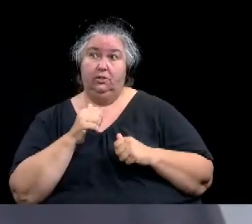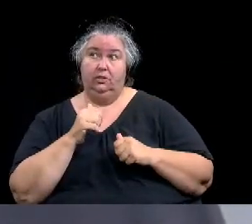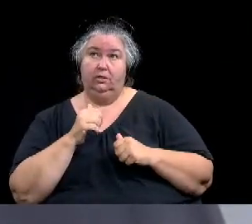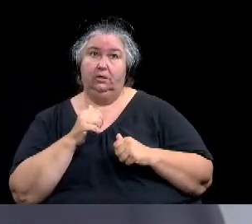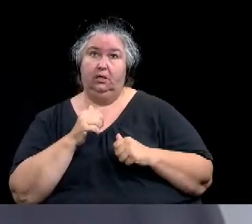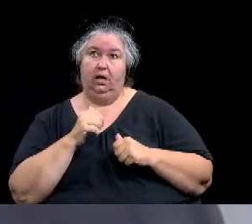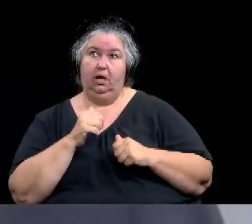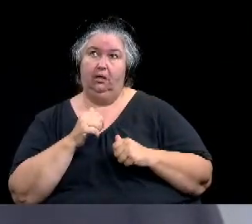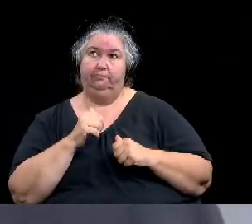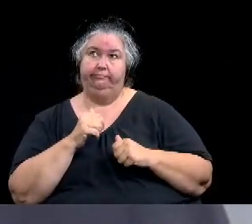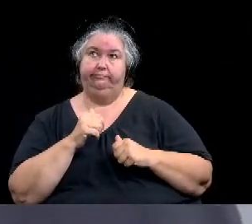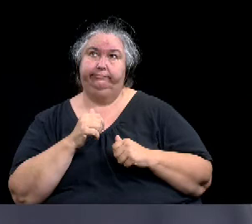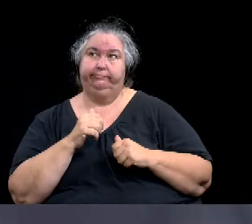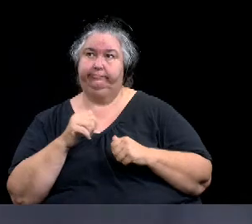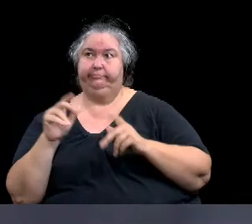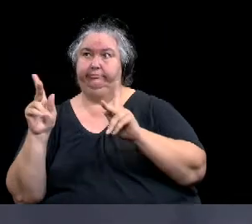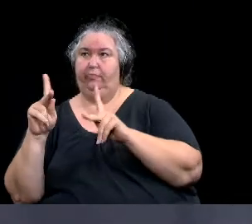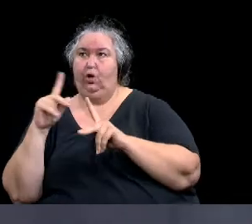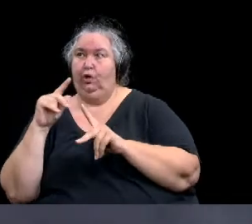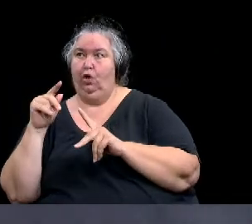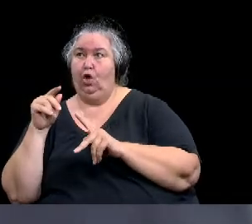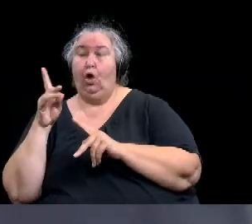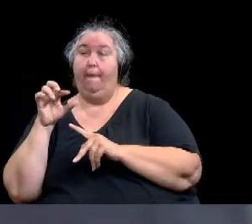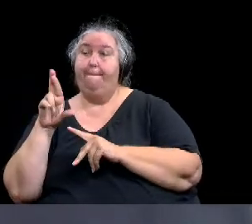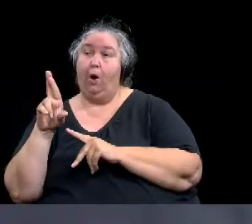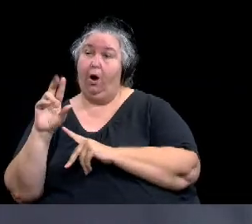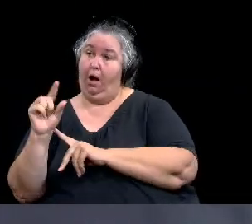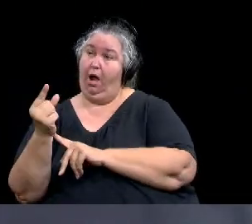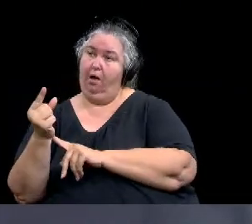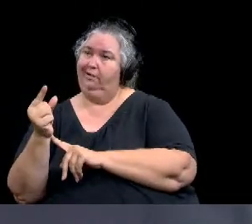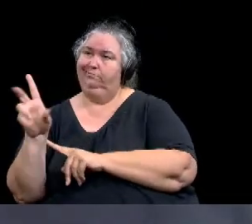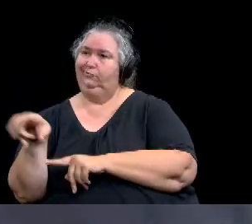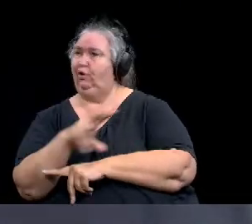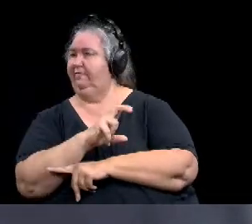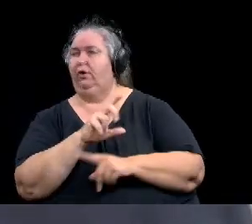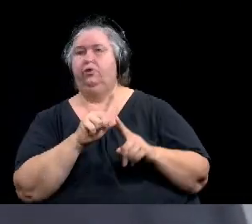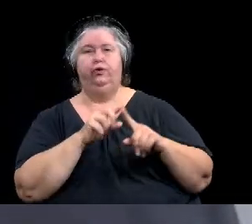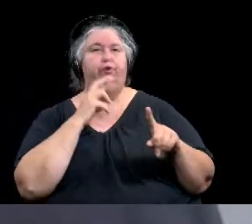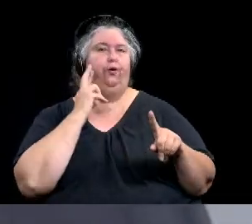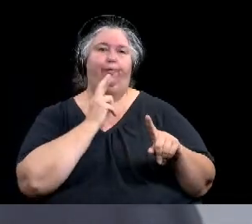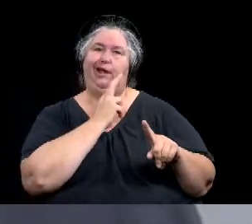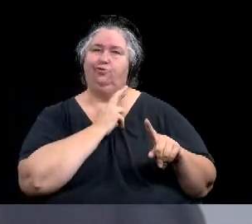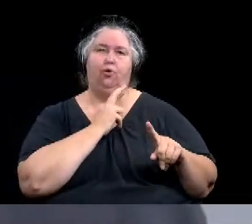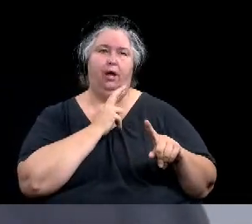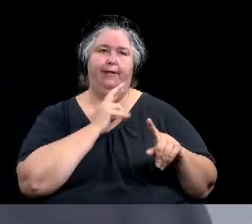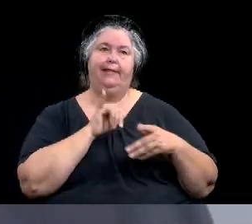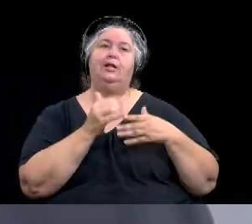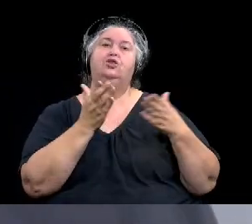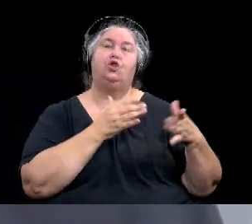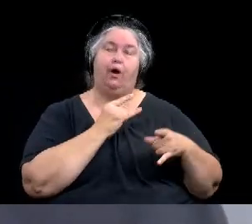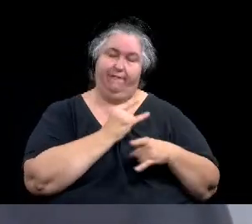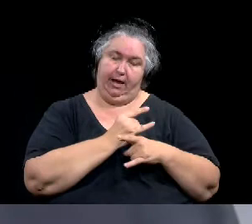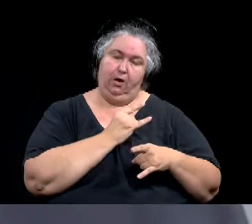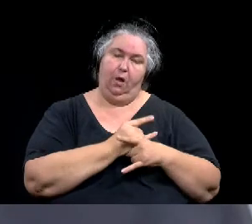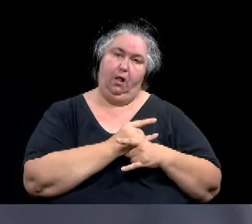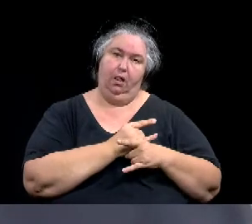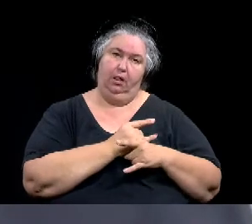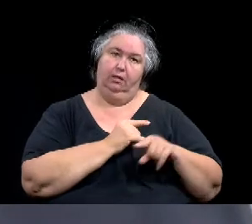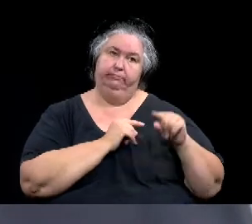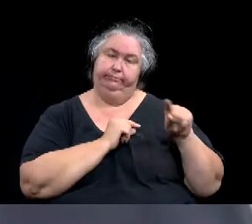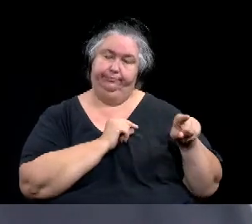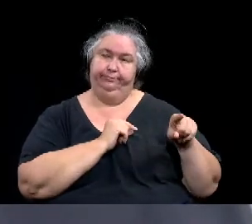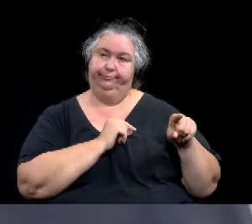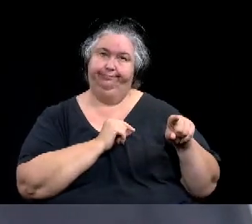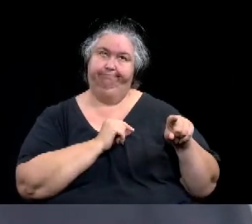have just transferred over to more restaurant type sittings that serve alcoholic beverages. It's